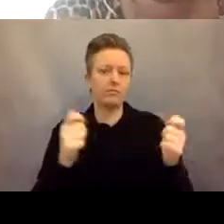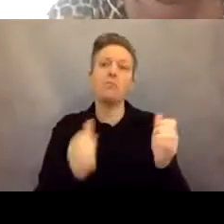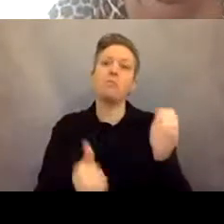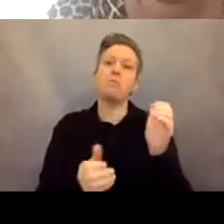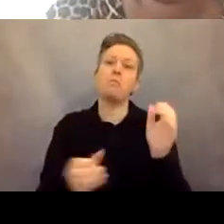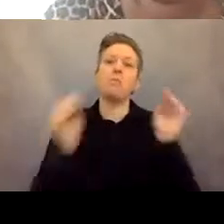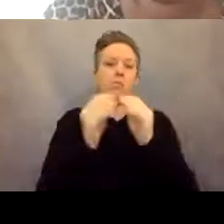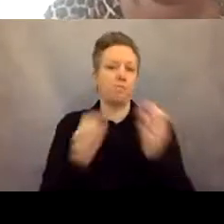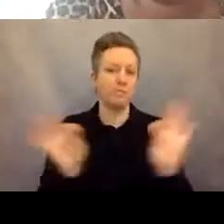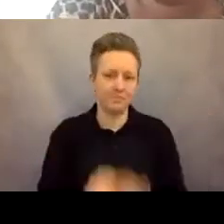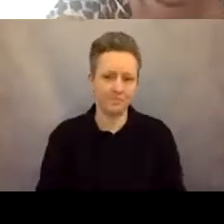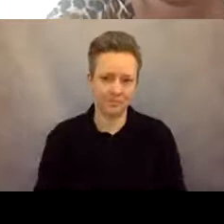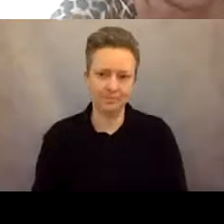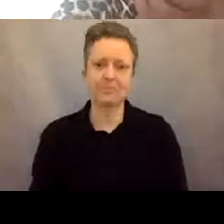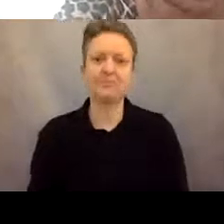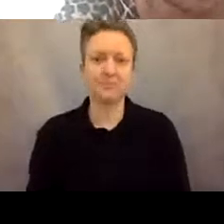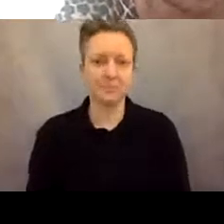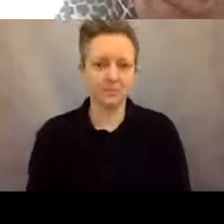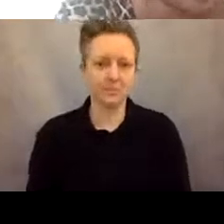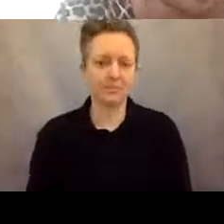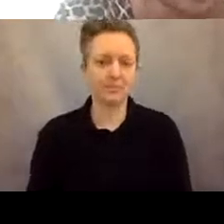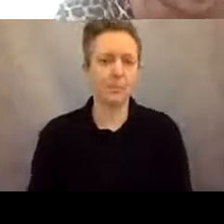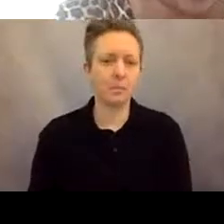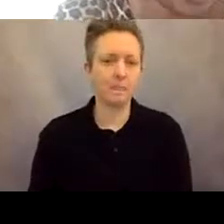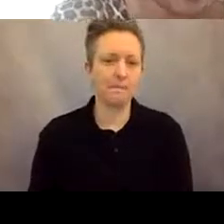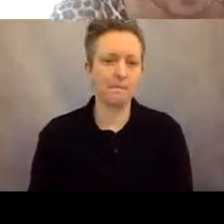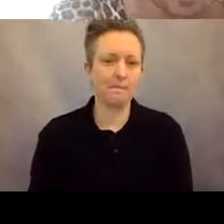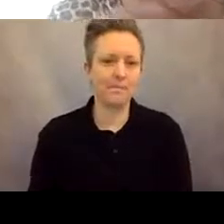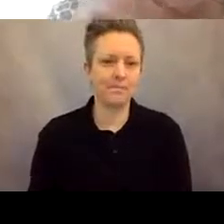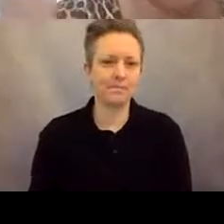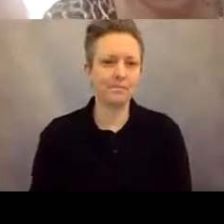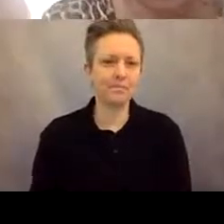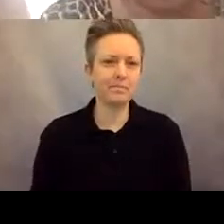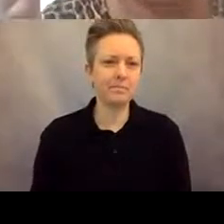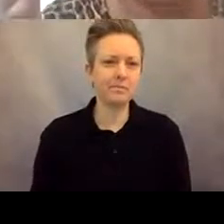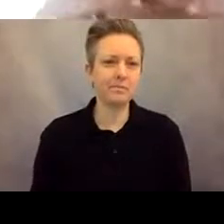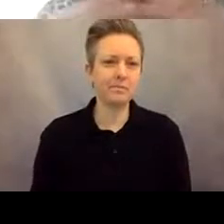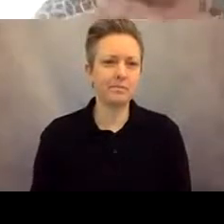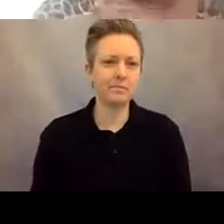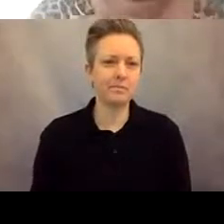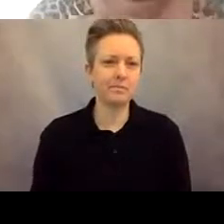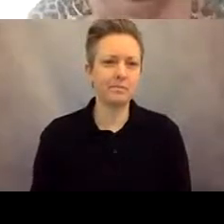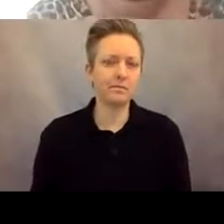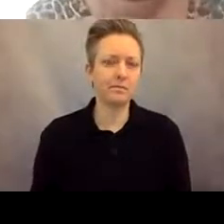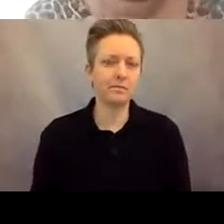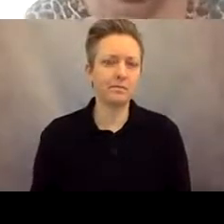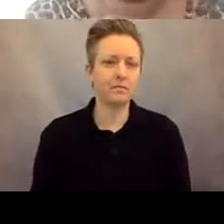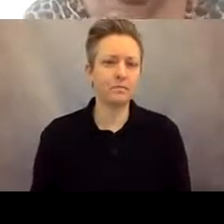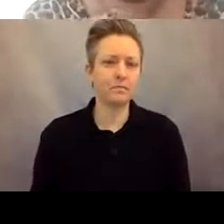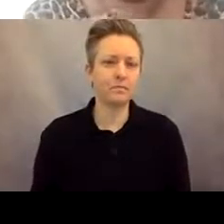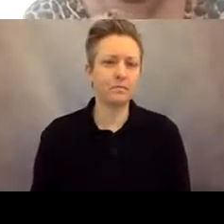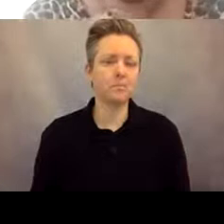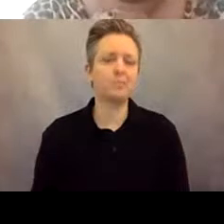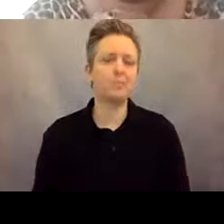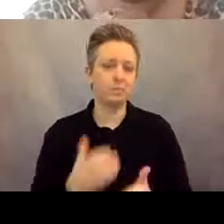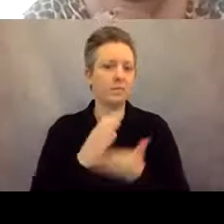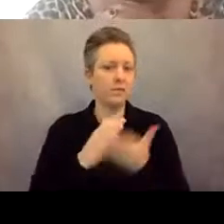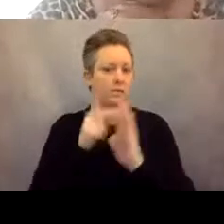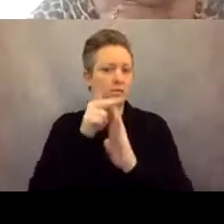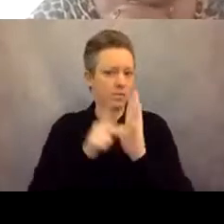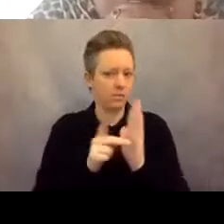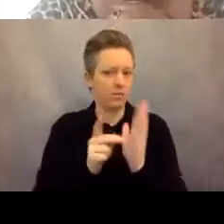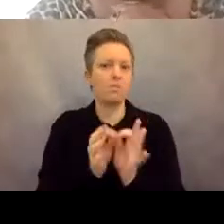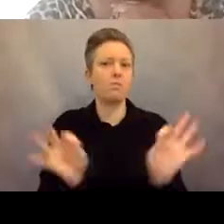And then some anti-oppression principles that are useful when we think about how do we do this work and how do we do it